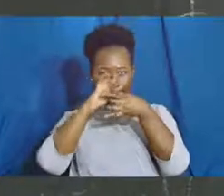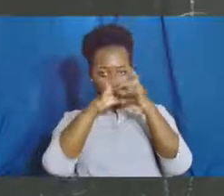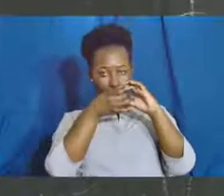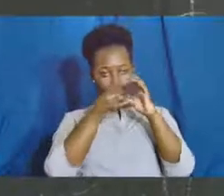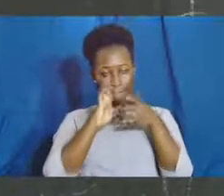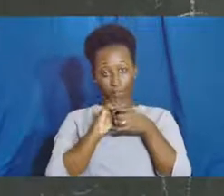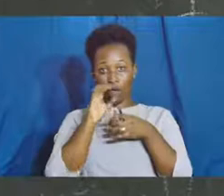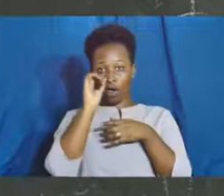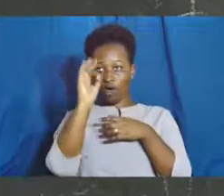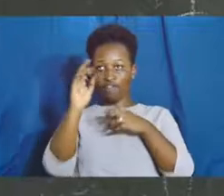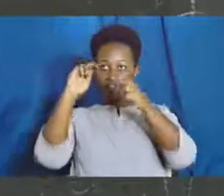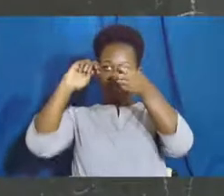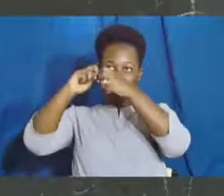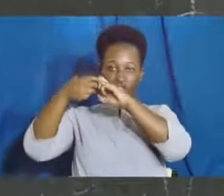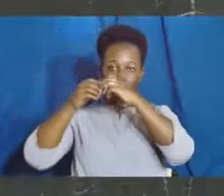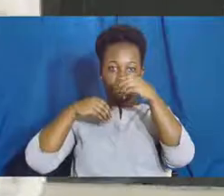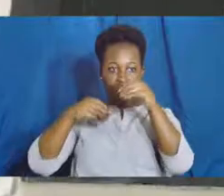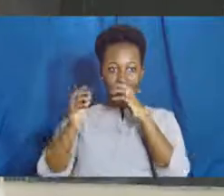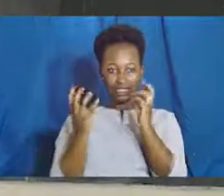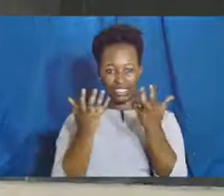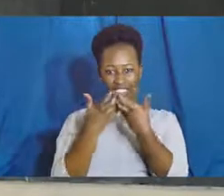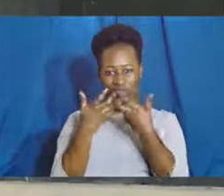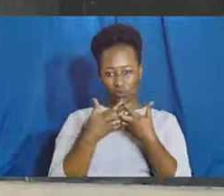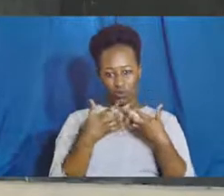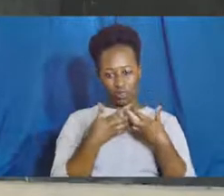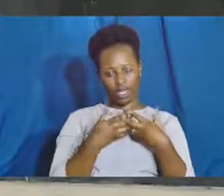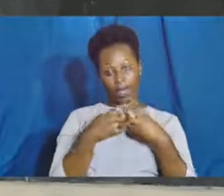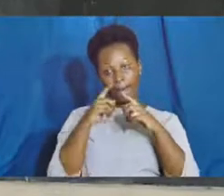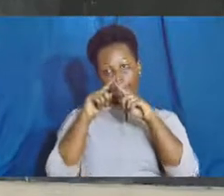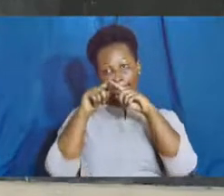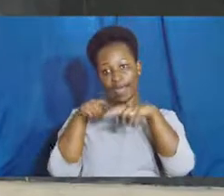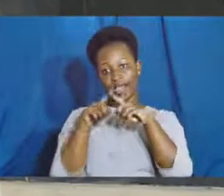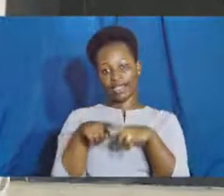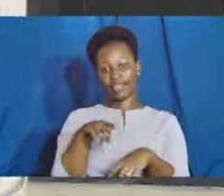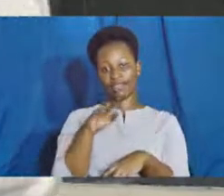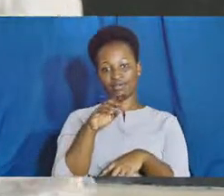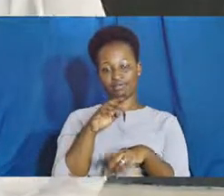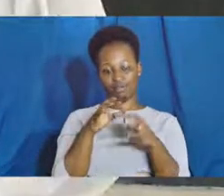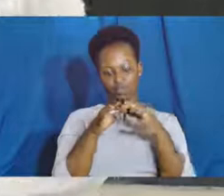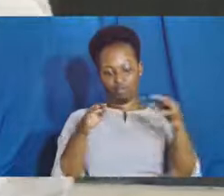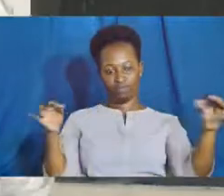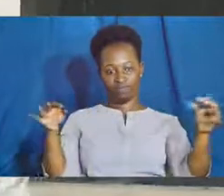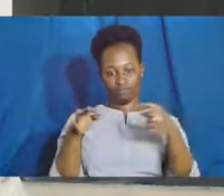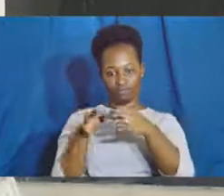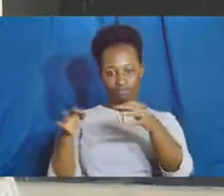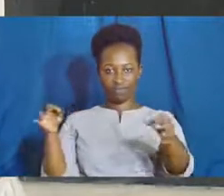are connected by the conducting wires. That is one combination of